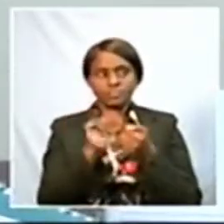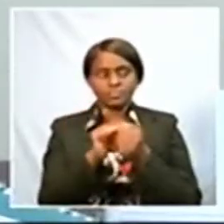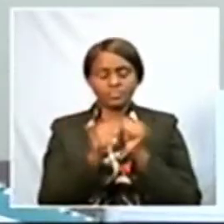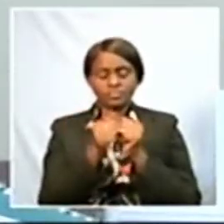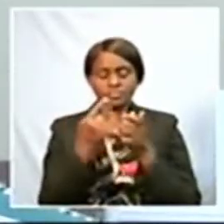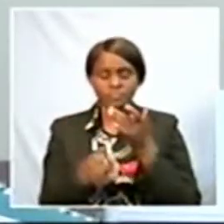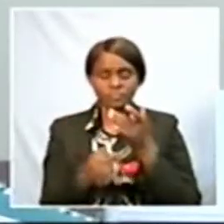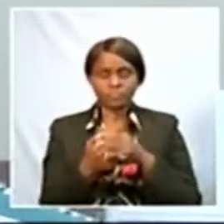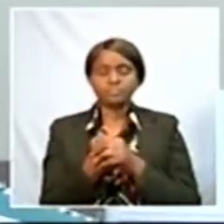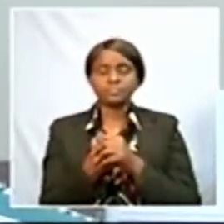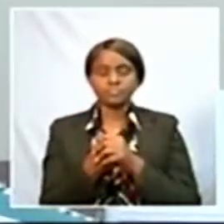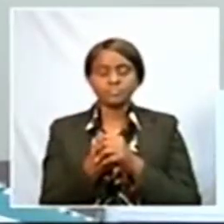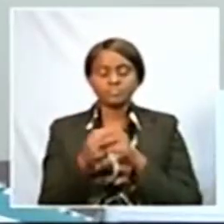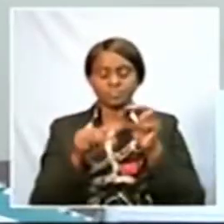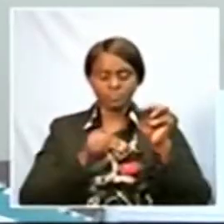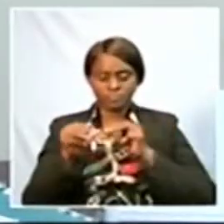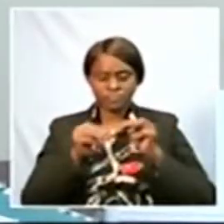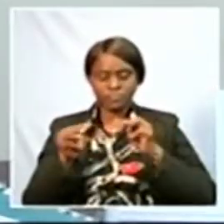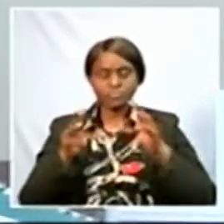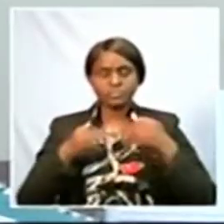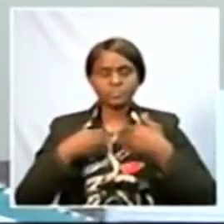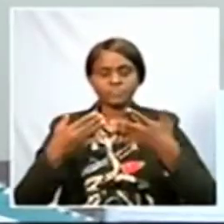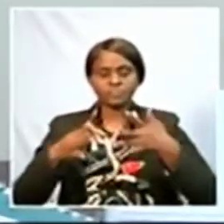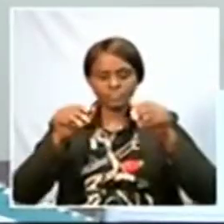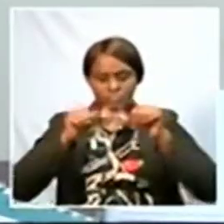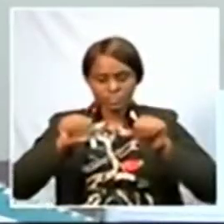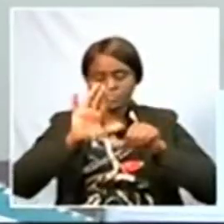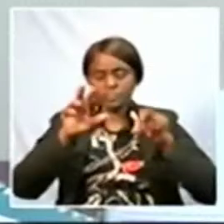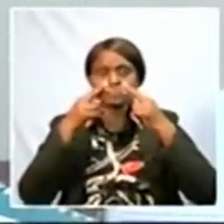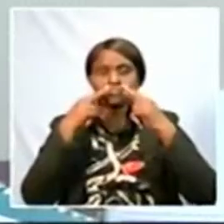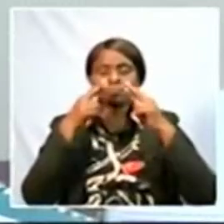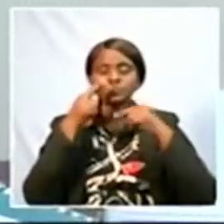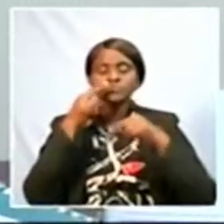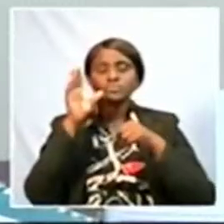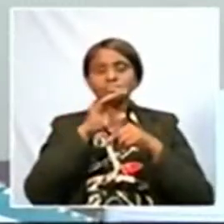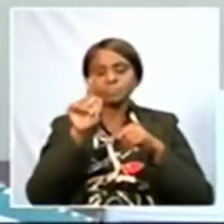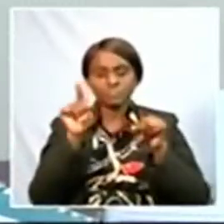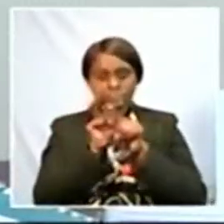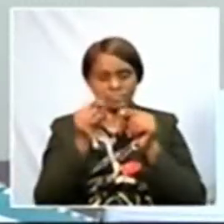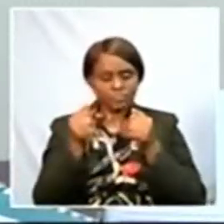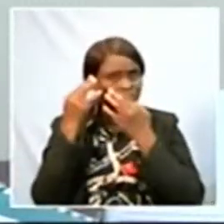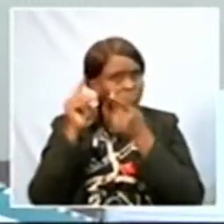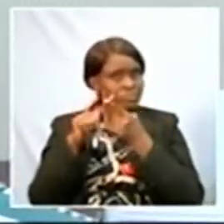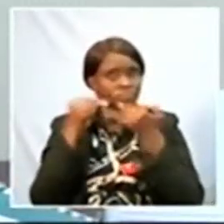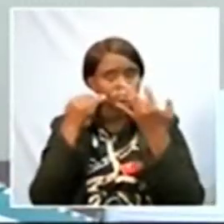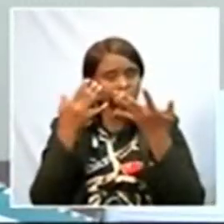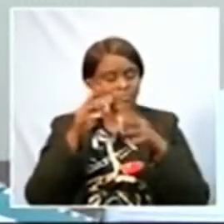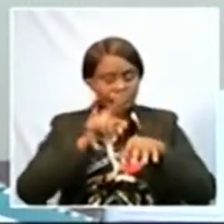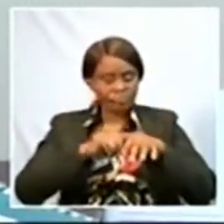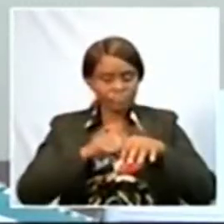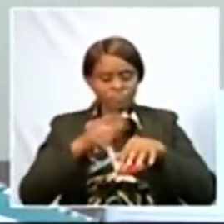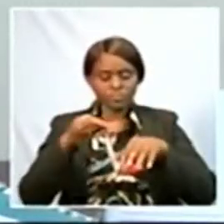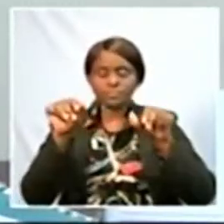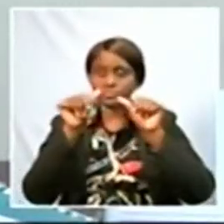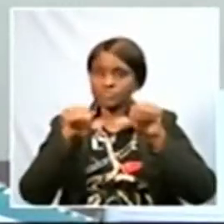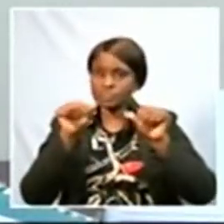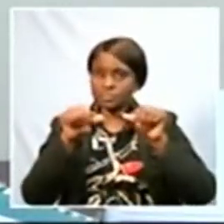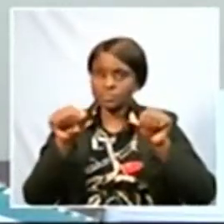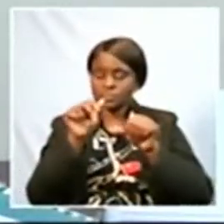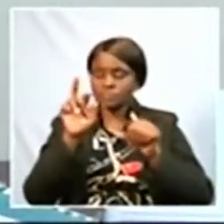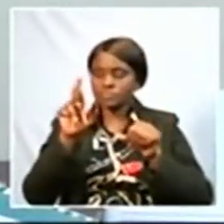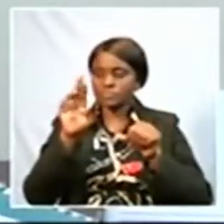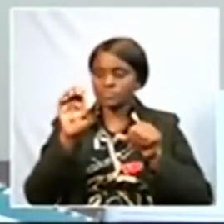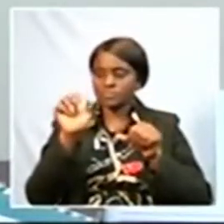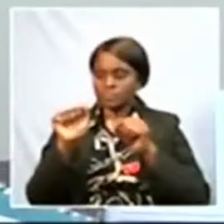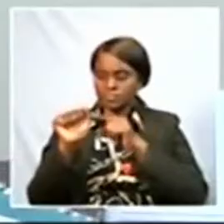query. Management acknowledges the auditor's findings and wishes to state that at the time of audit, RIA was